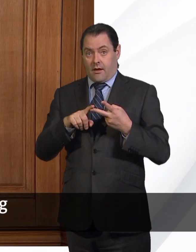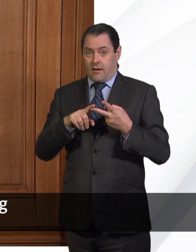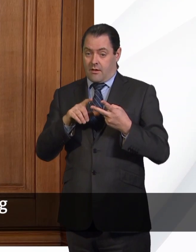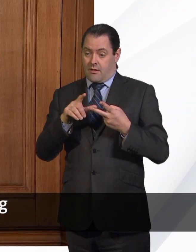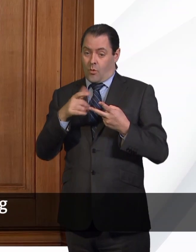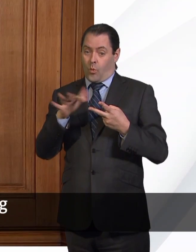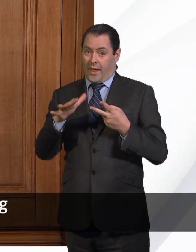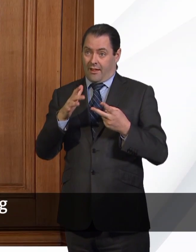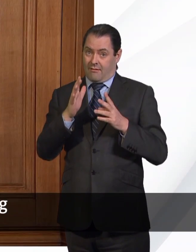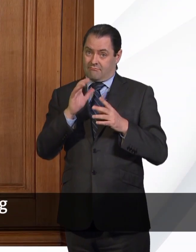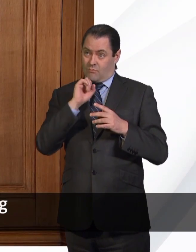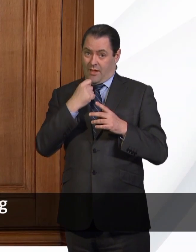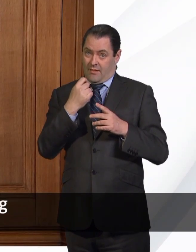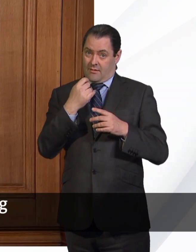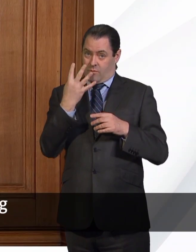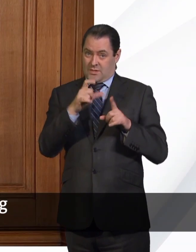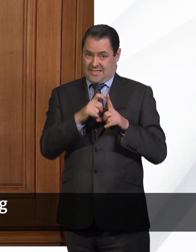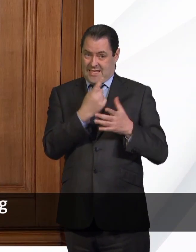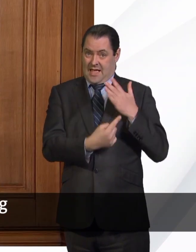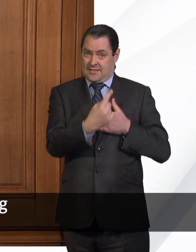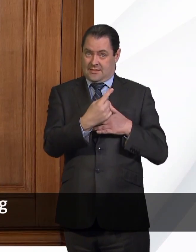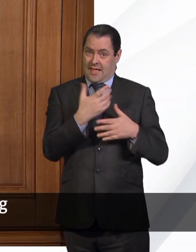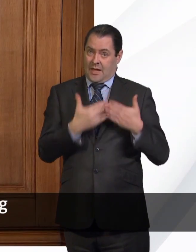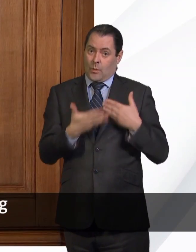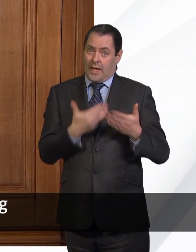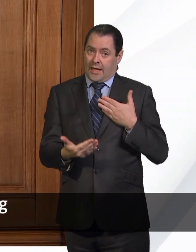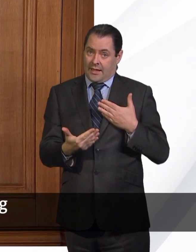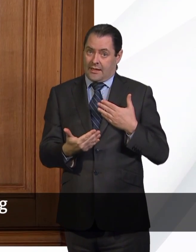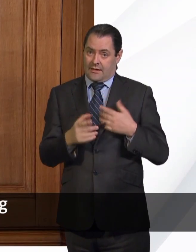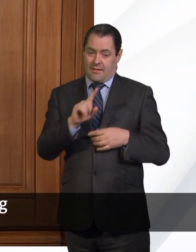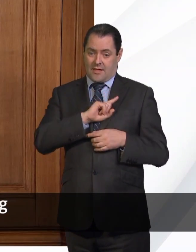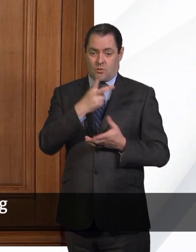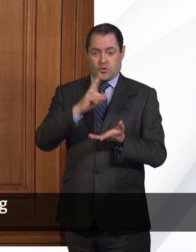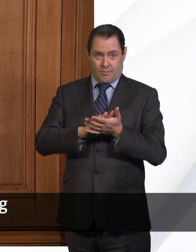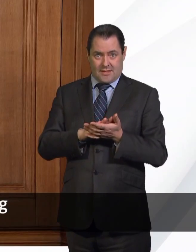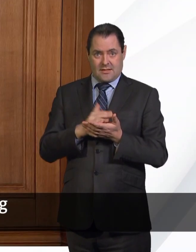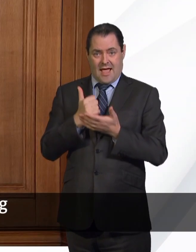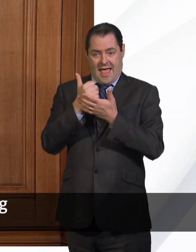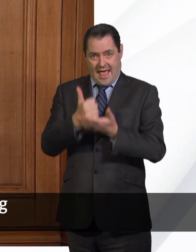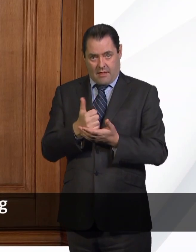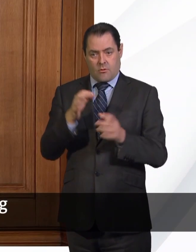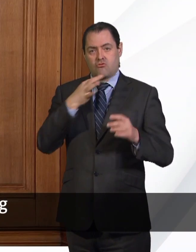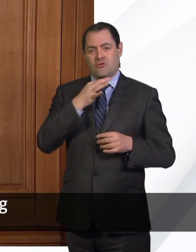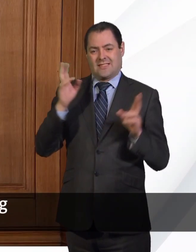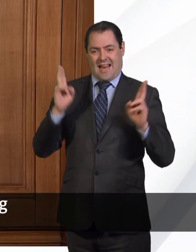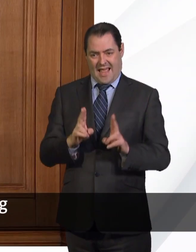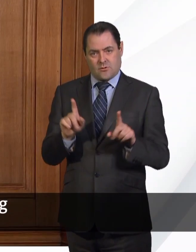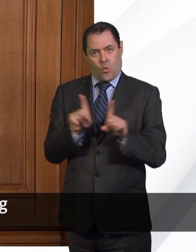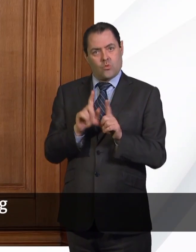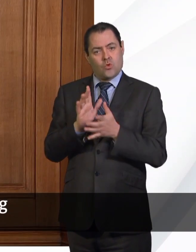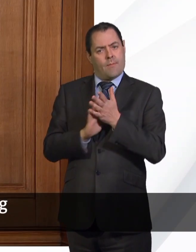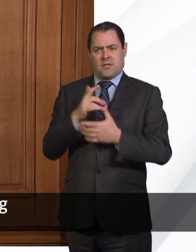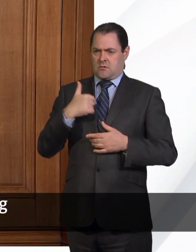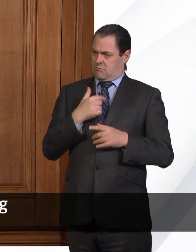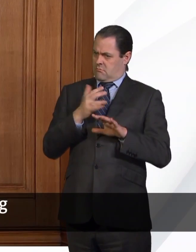to self-isolate. So the 2 metres distancing helps individuals both protect their own risk and also means that they